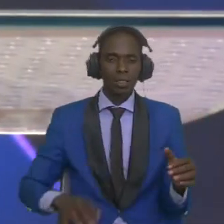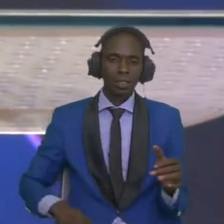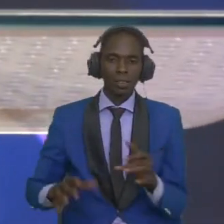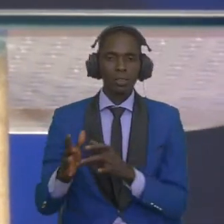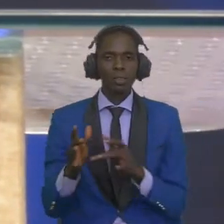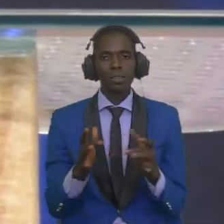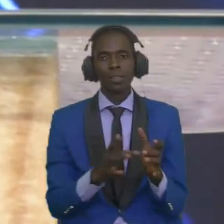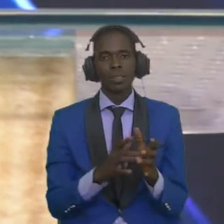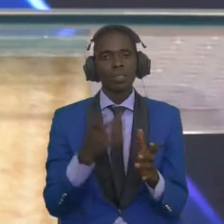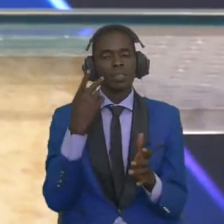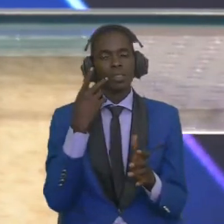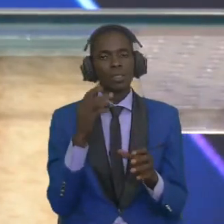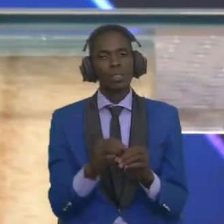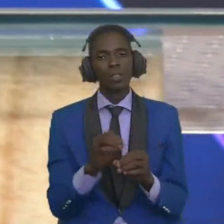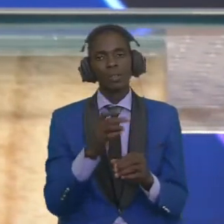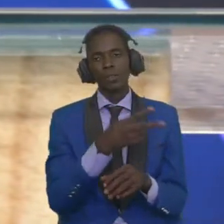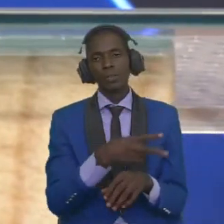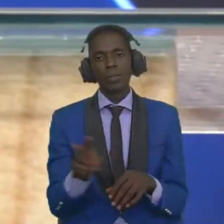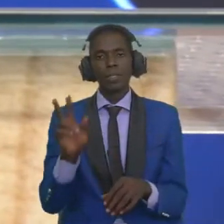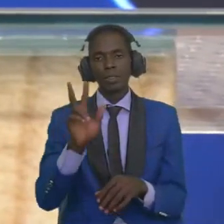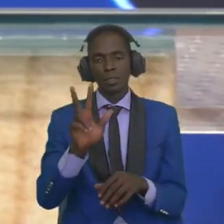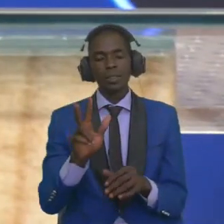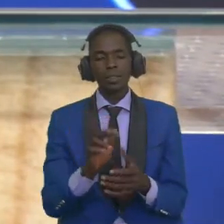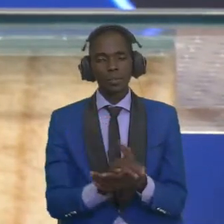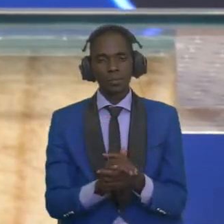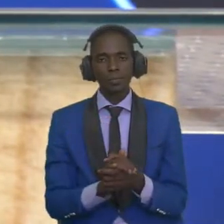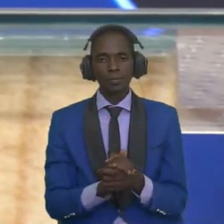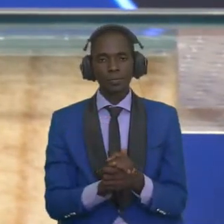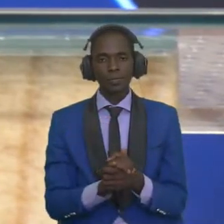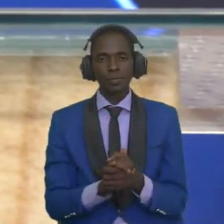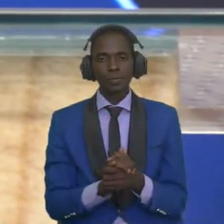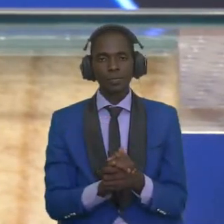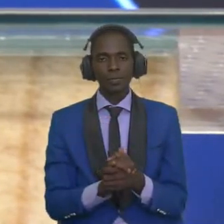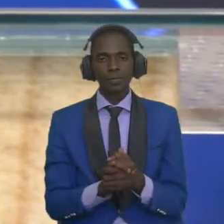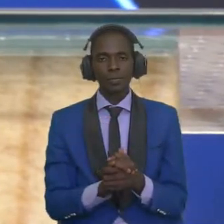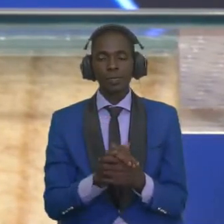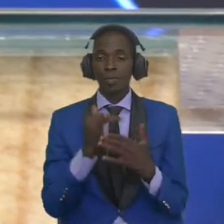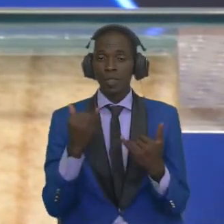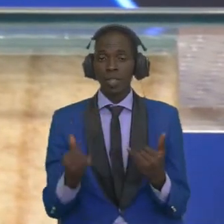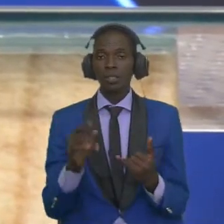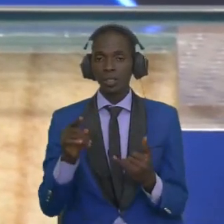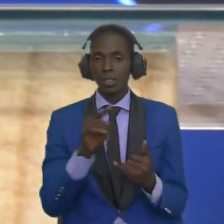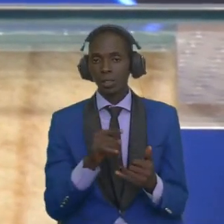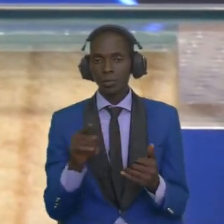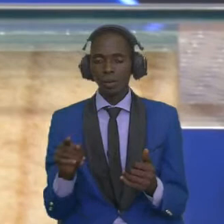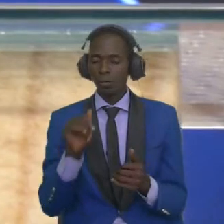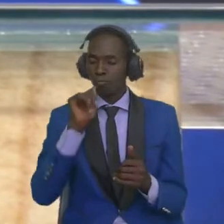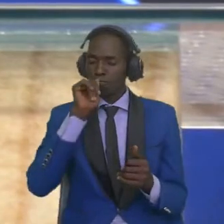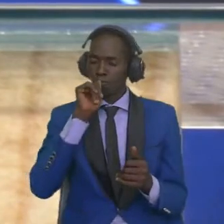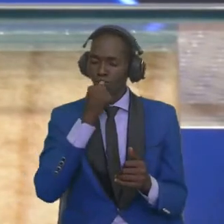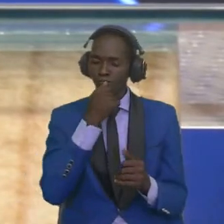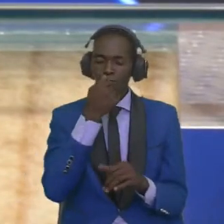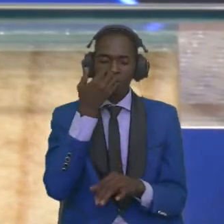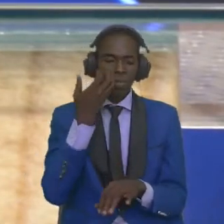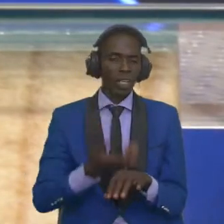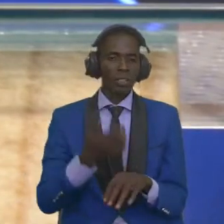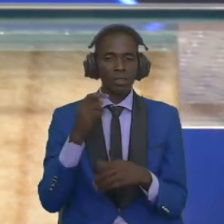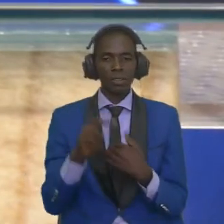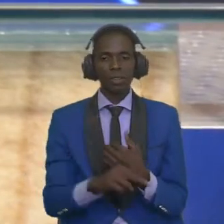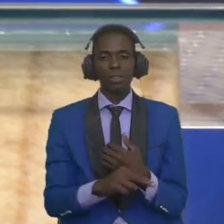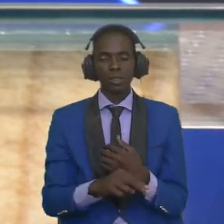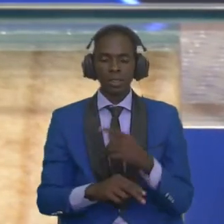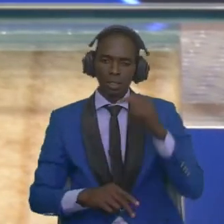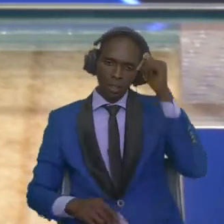Jesus. Look at verse 3. In verse 3, it tells us, thou therefore endure hardness.